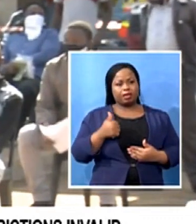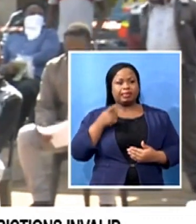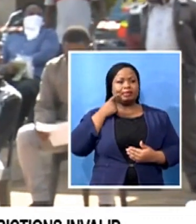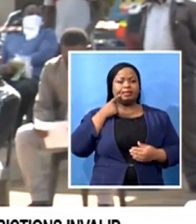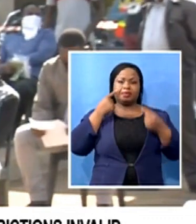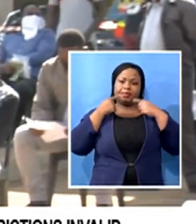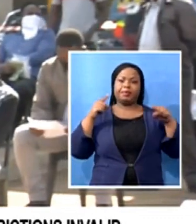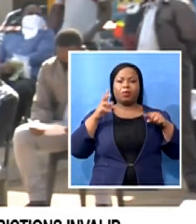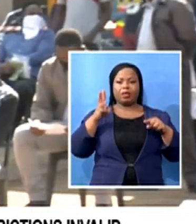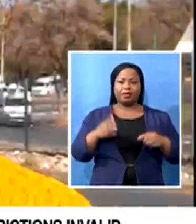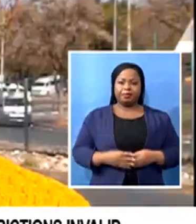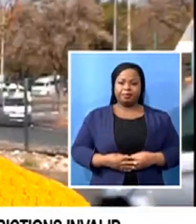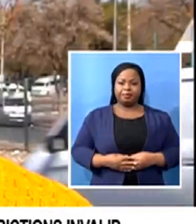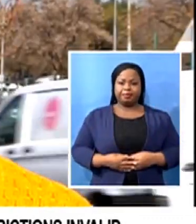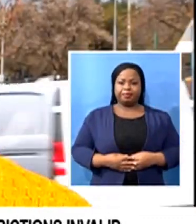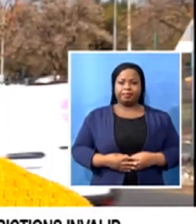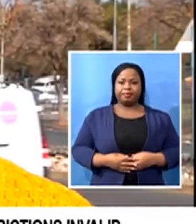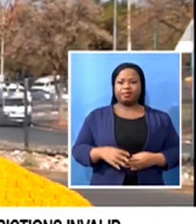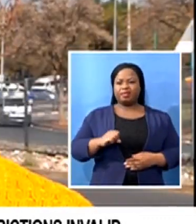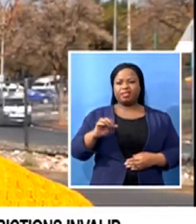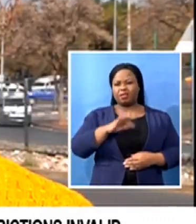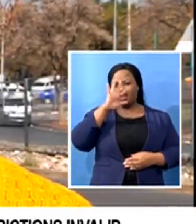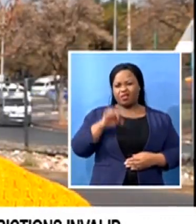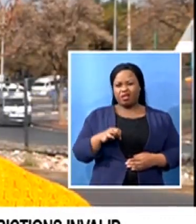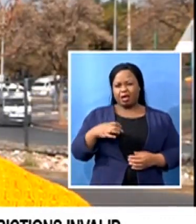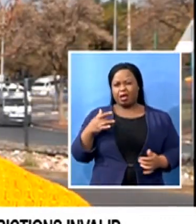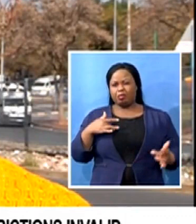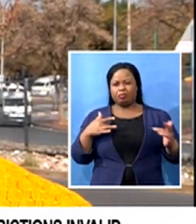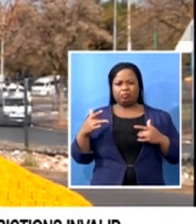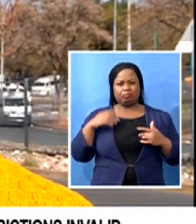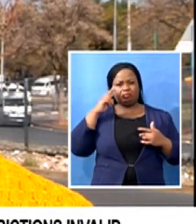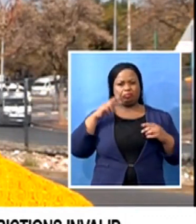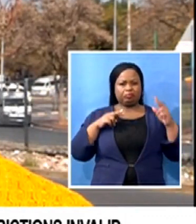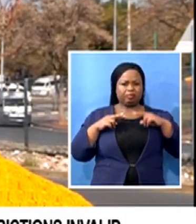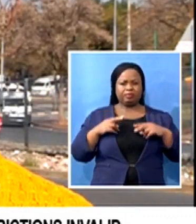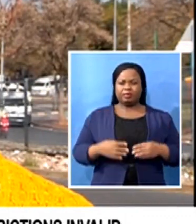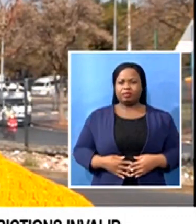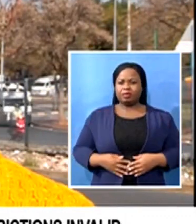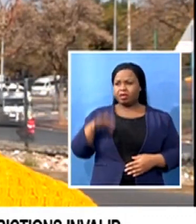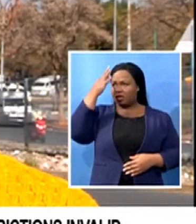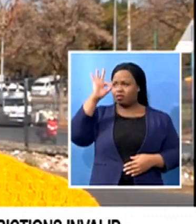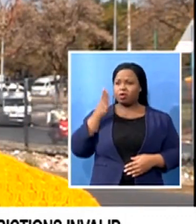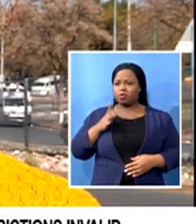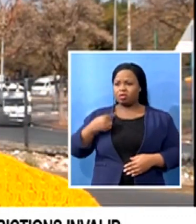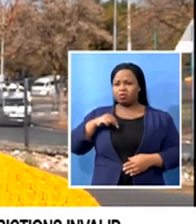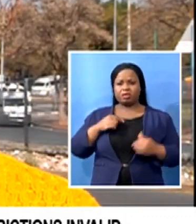expressed mixed feelings on the court. The government wanted us to be safe, so the courts are so wrong by saying that the